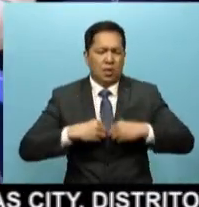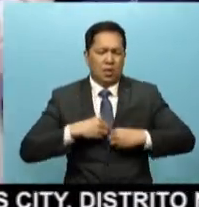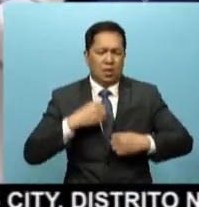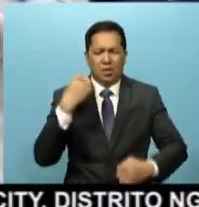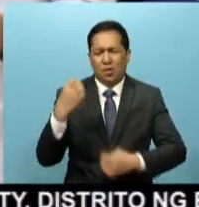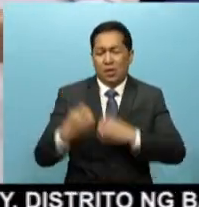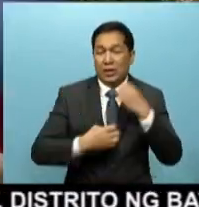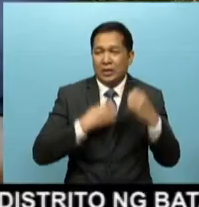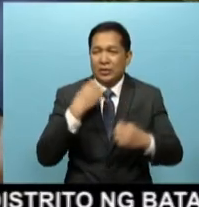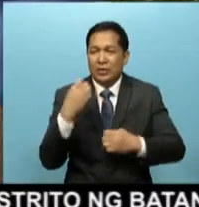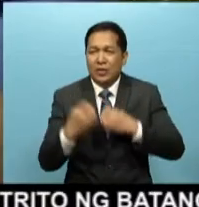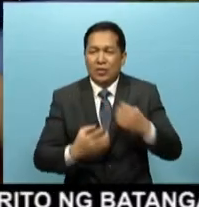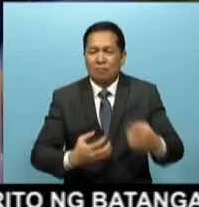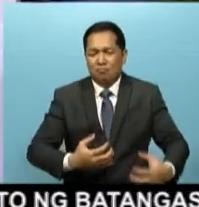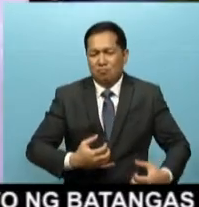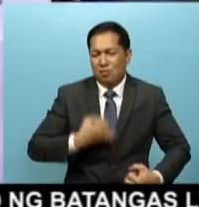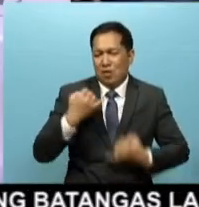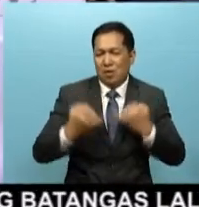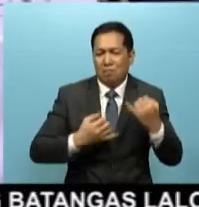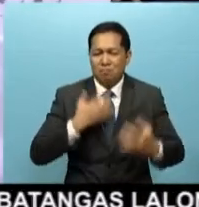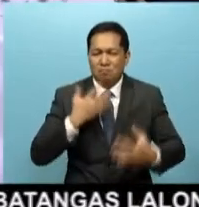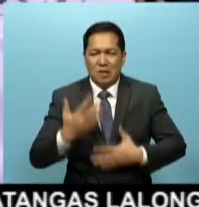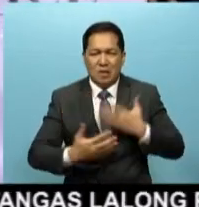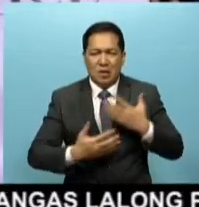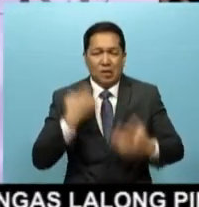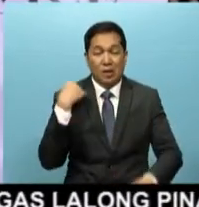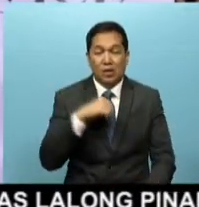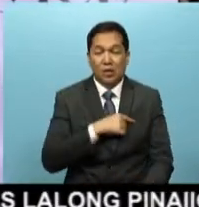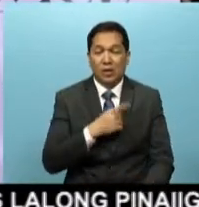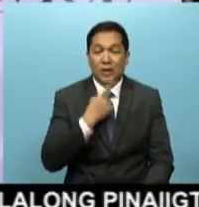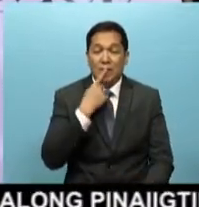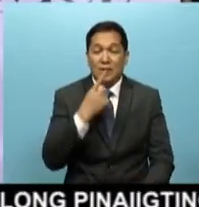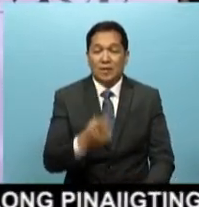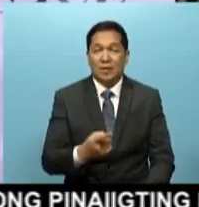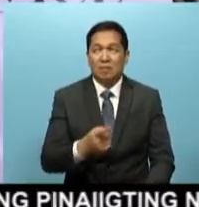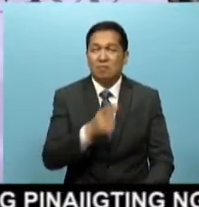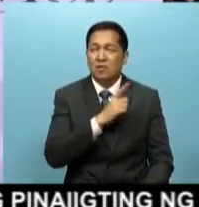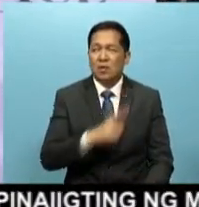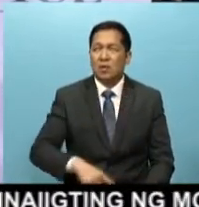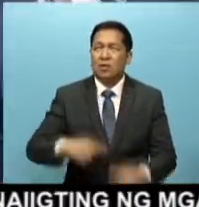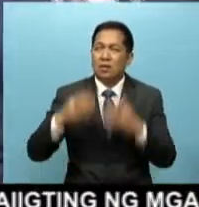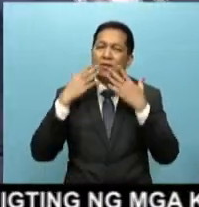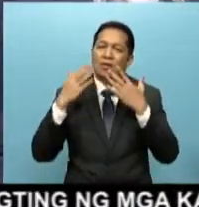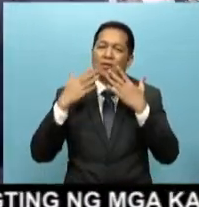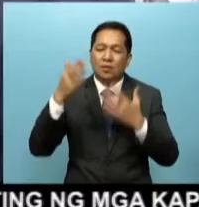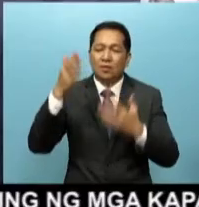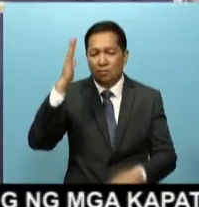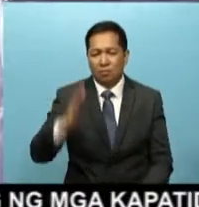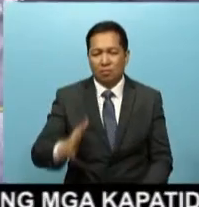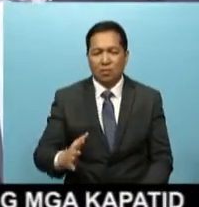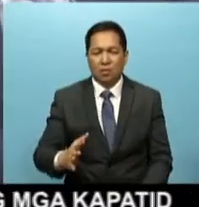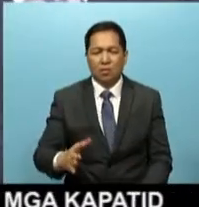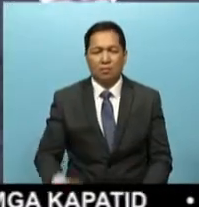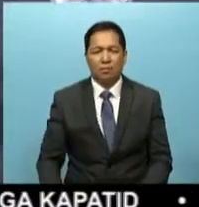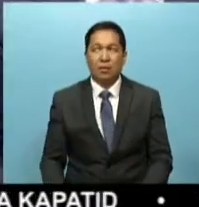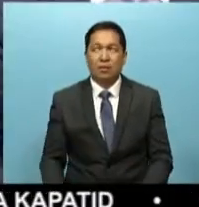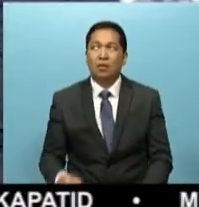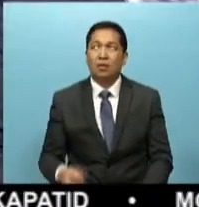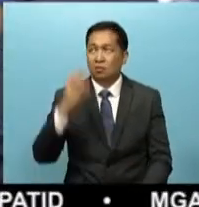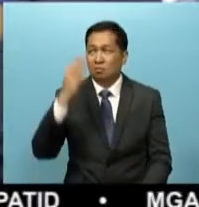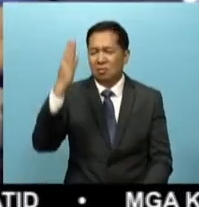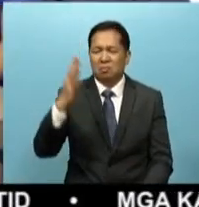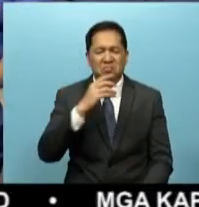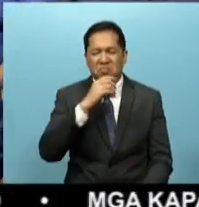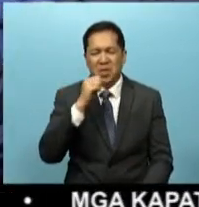faith to the brethren in attendance. They thanked the Almighty God because despite the troubles of this world, He did not leave them